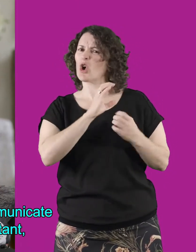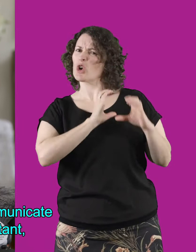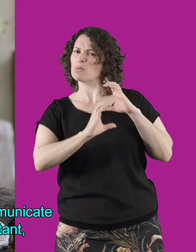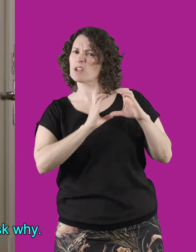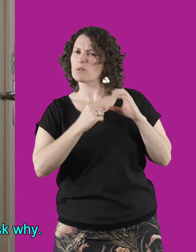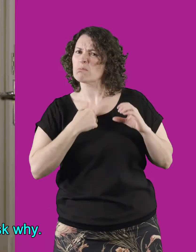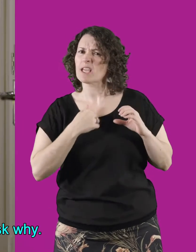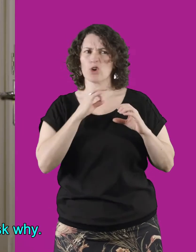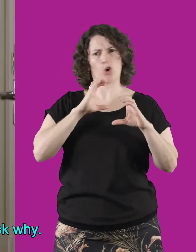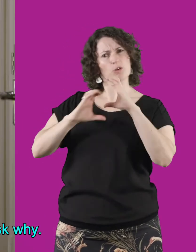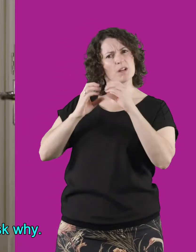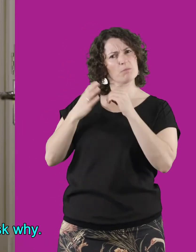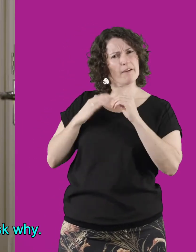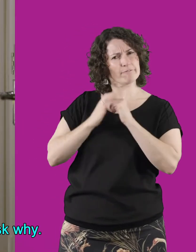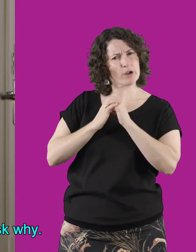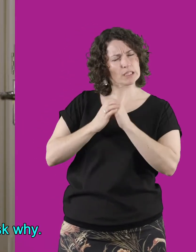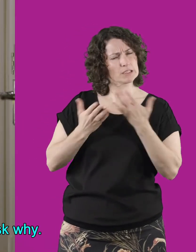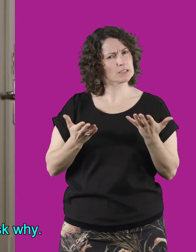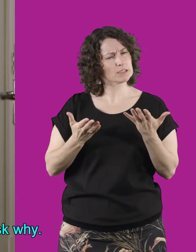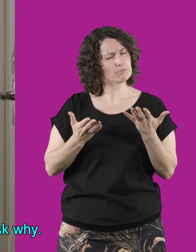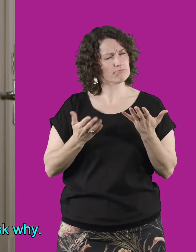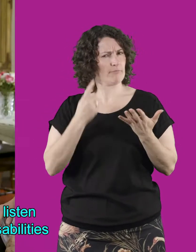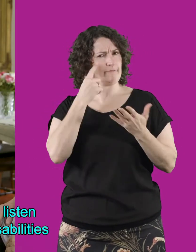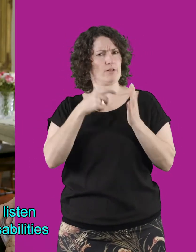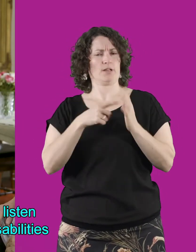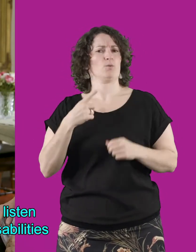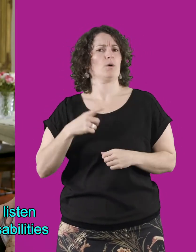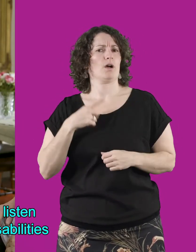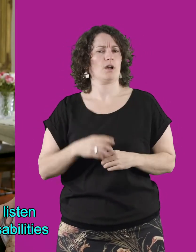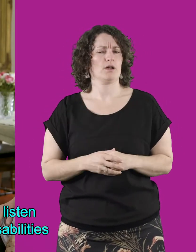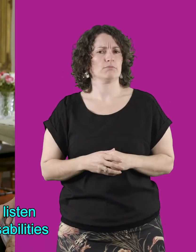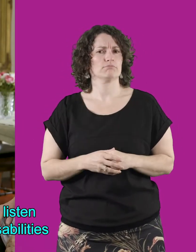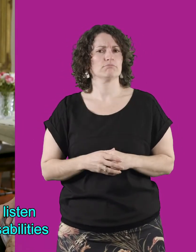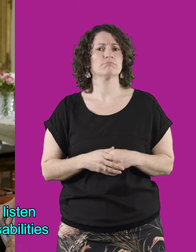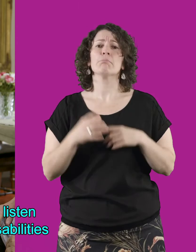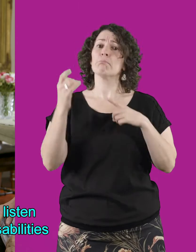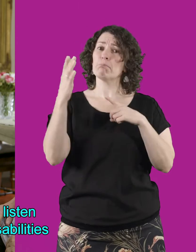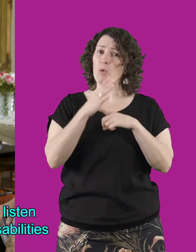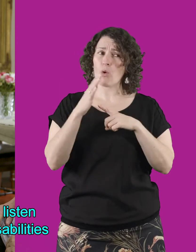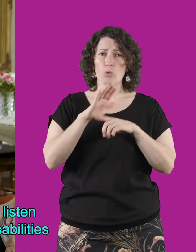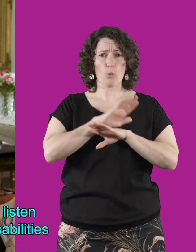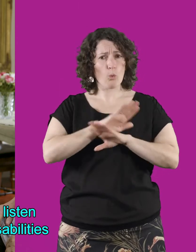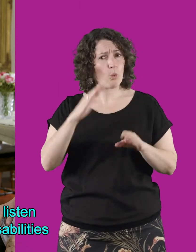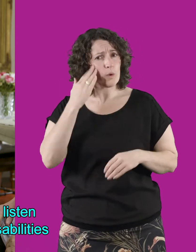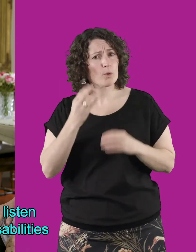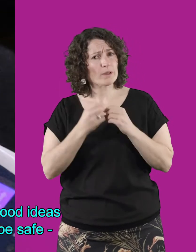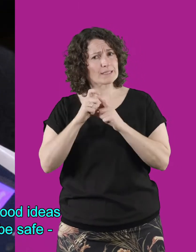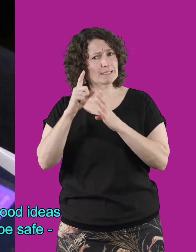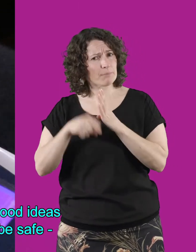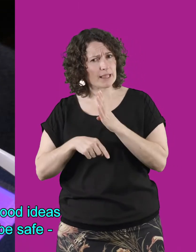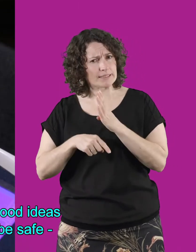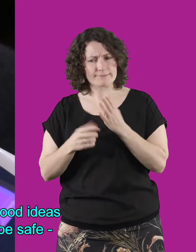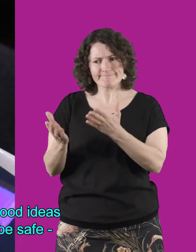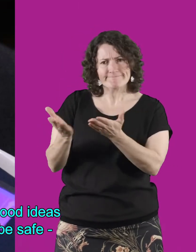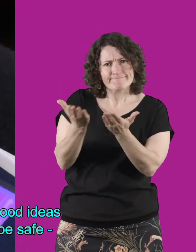the assistant, maybe quietly ask why. It's important to listen to women with disabilities because we